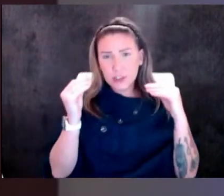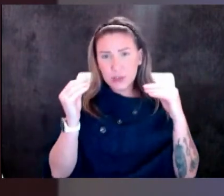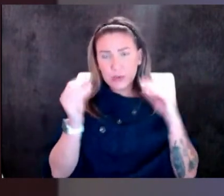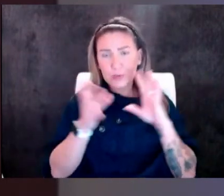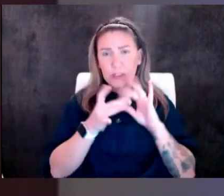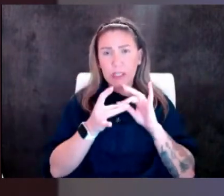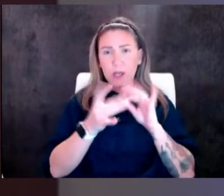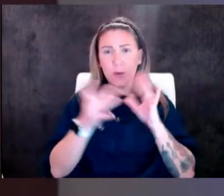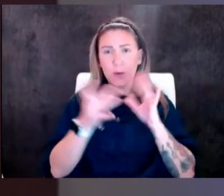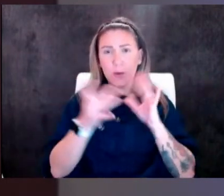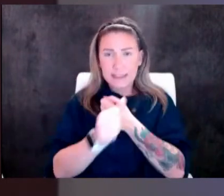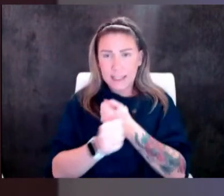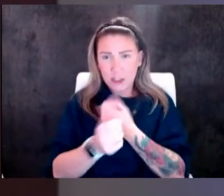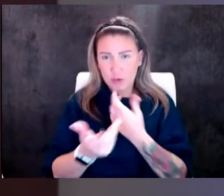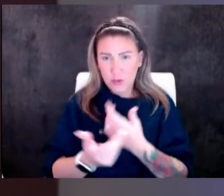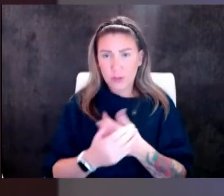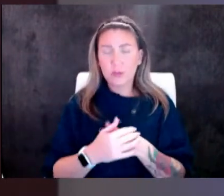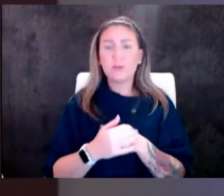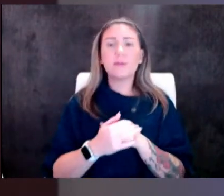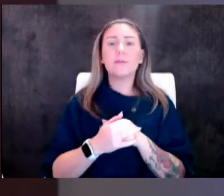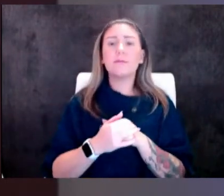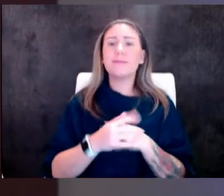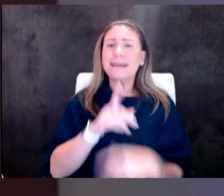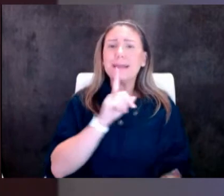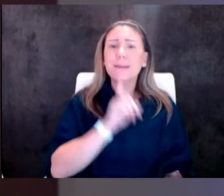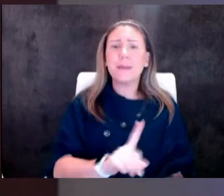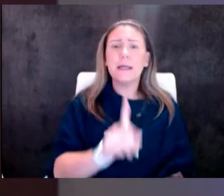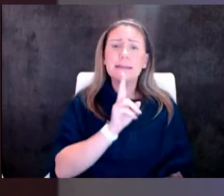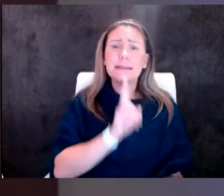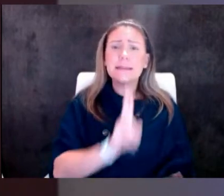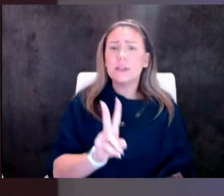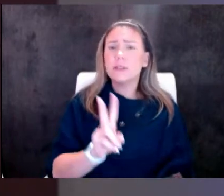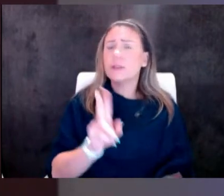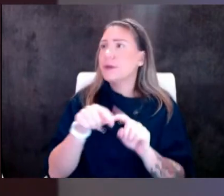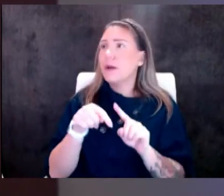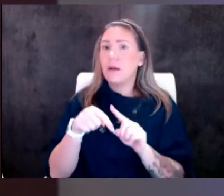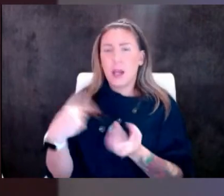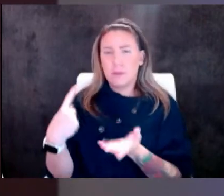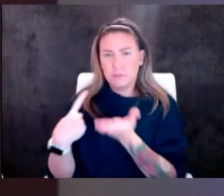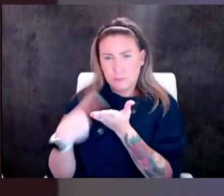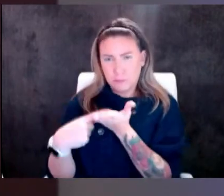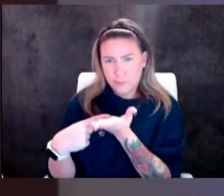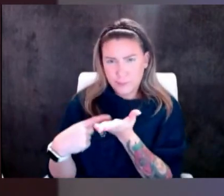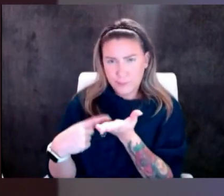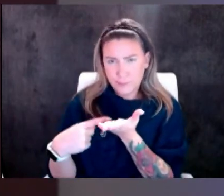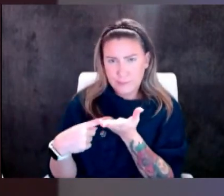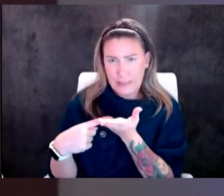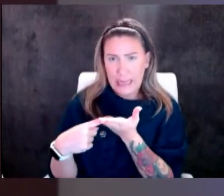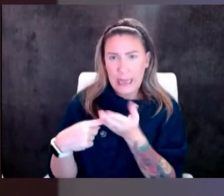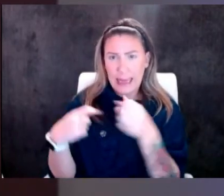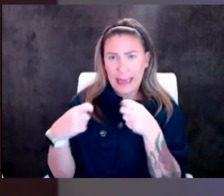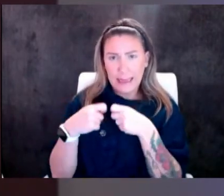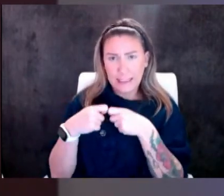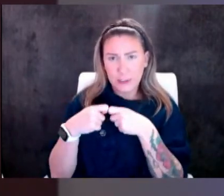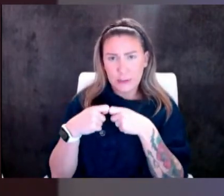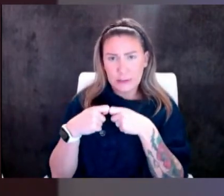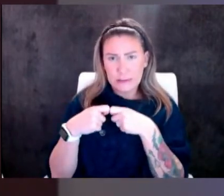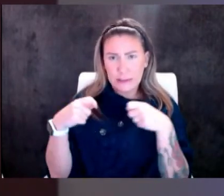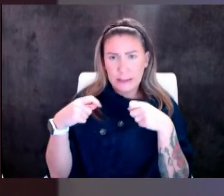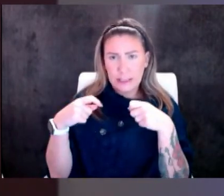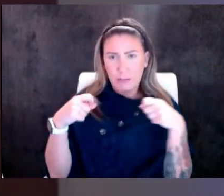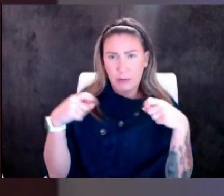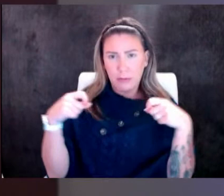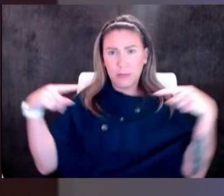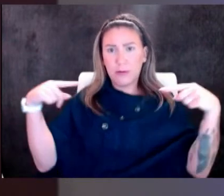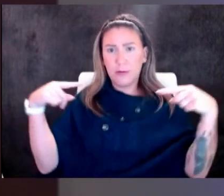dangerous? A 1-year-old or 2-year-old, you can't have a discussion about electricity and what it means to put your finger in the plug, but